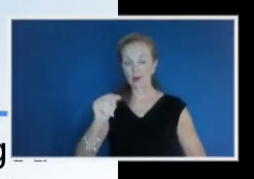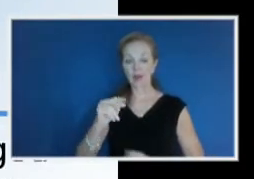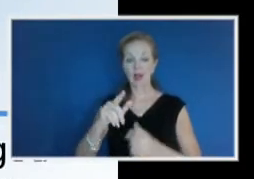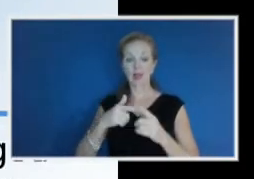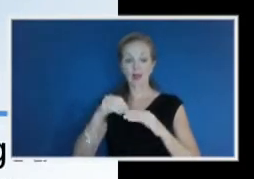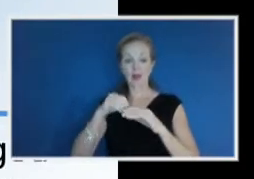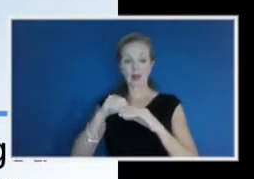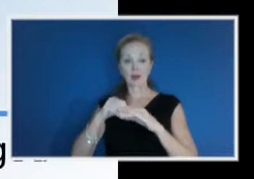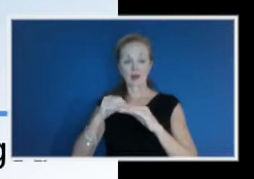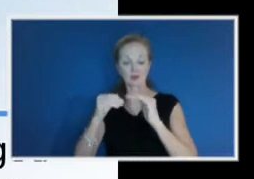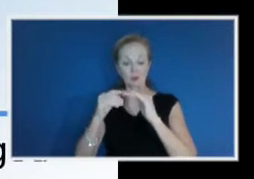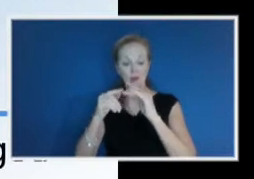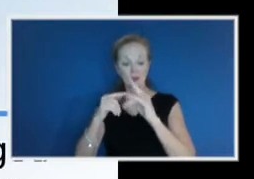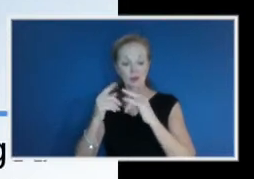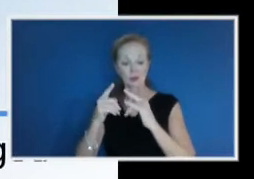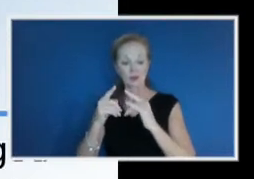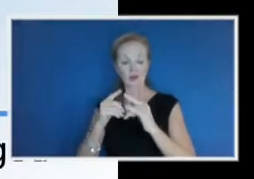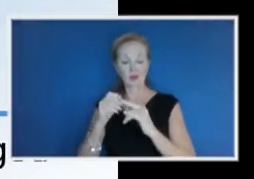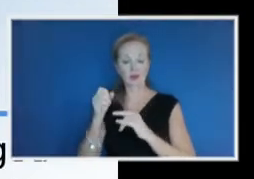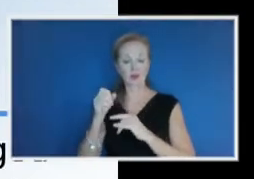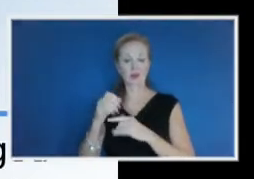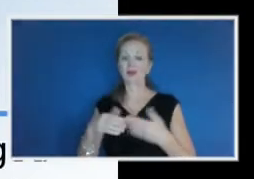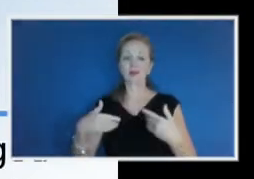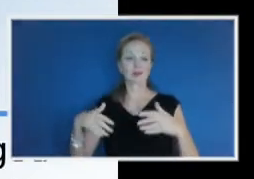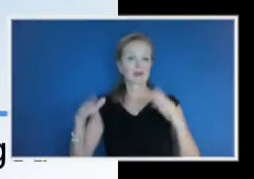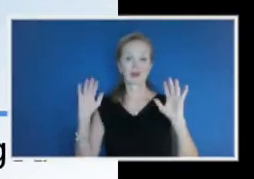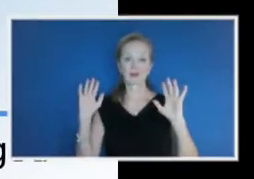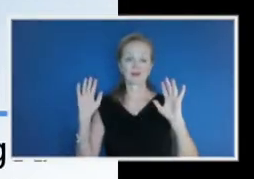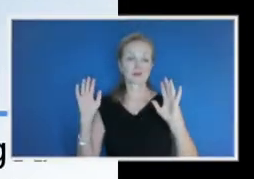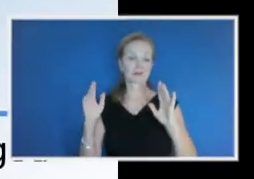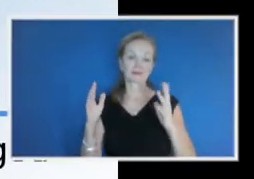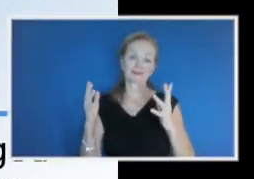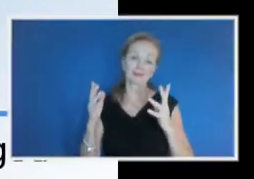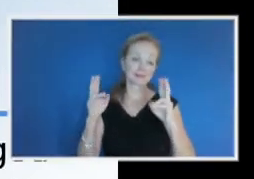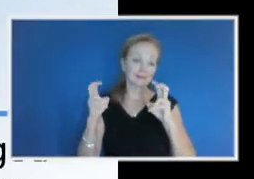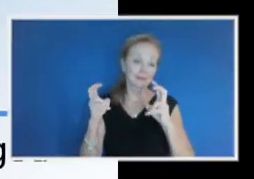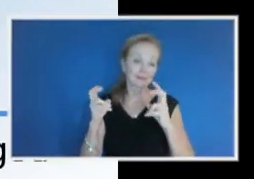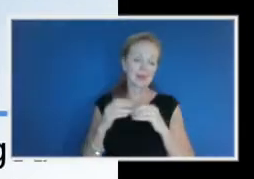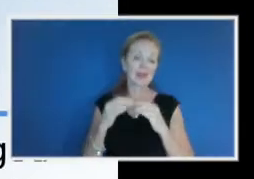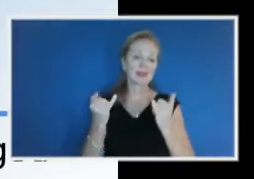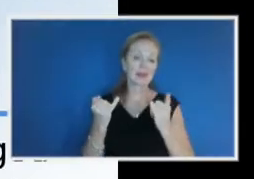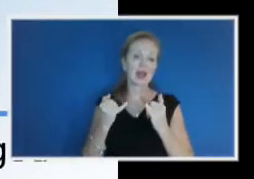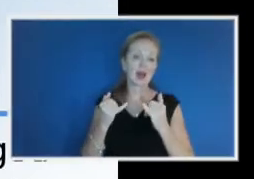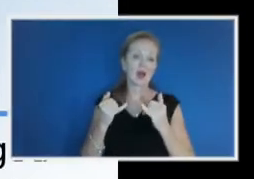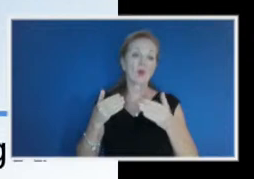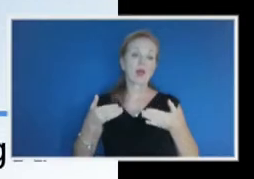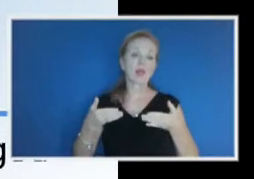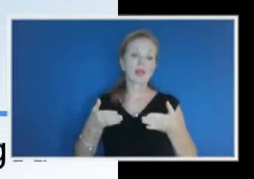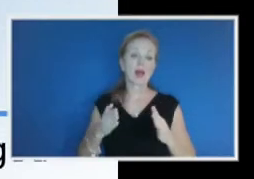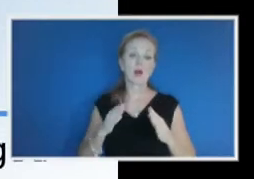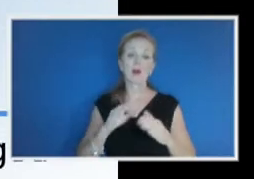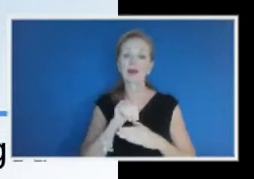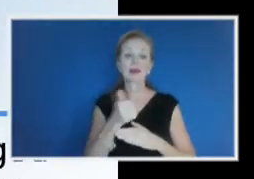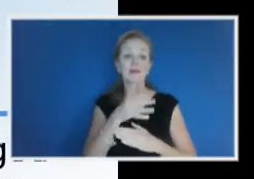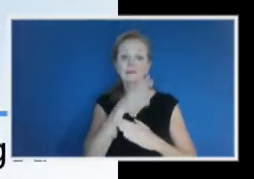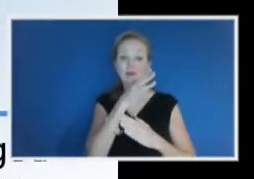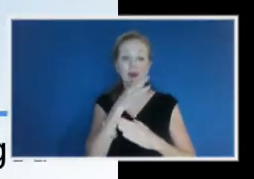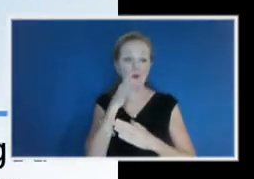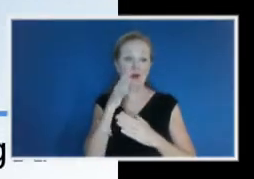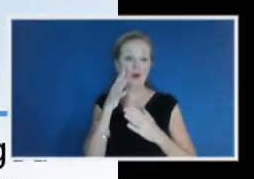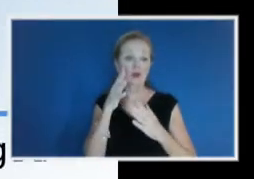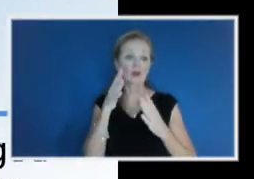law sort of threw in the towel about it to some extent, and now is going to allow for any farmer that is